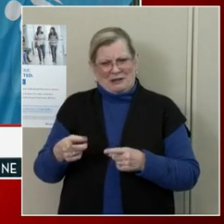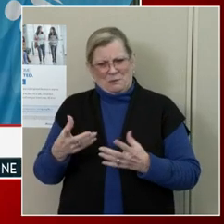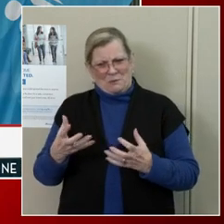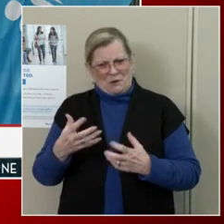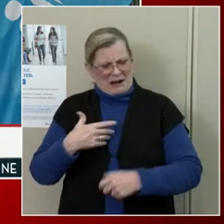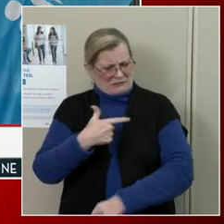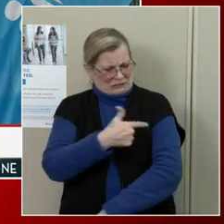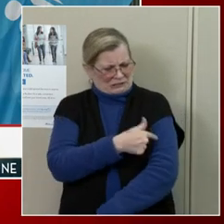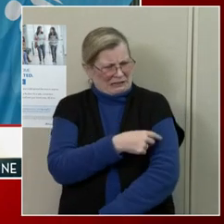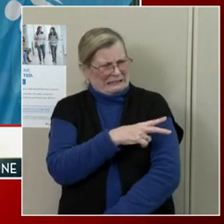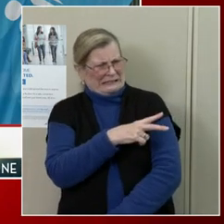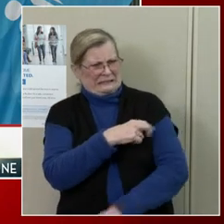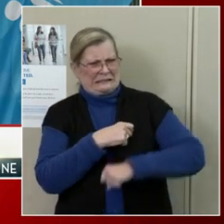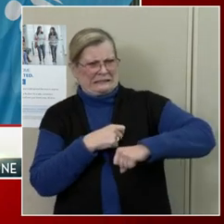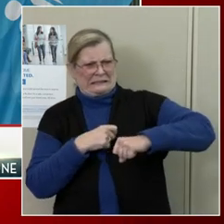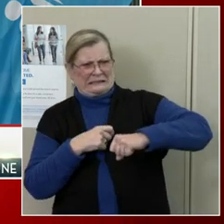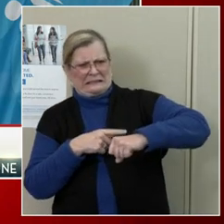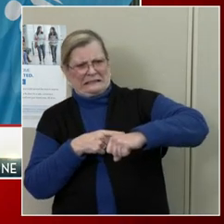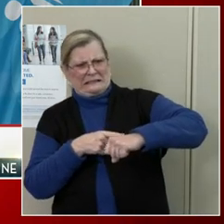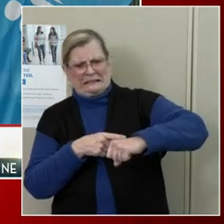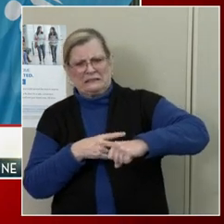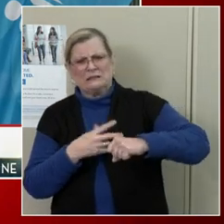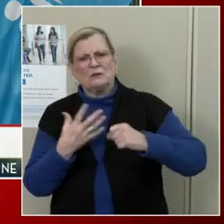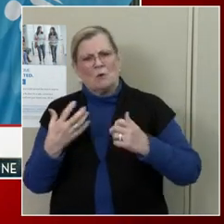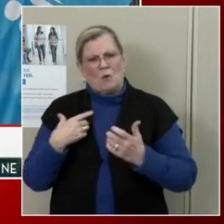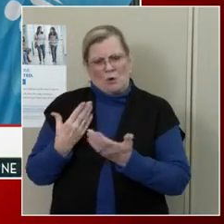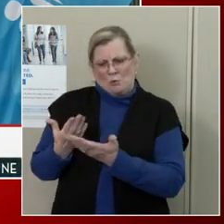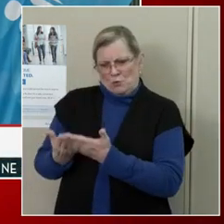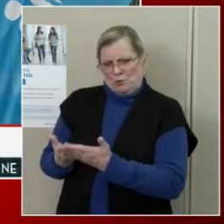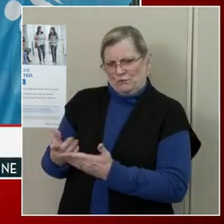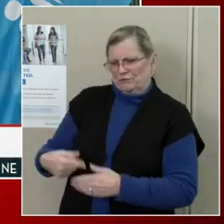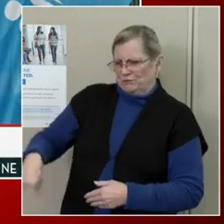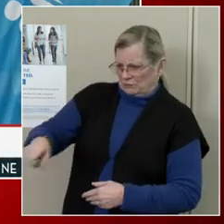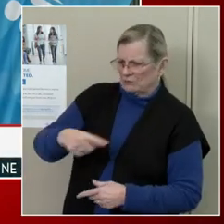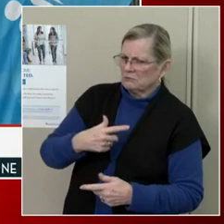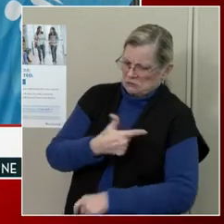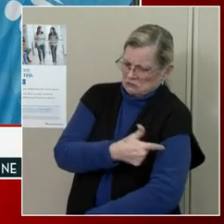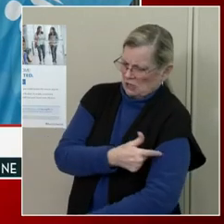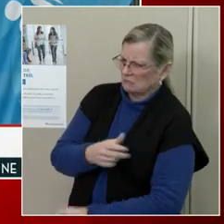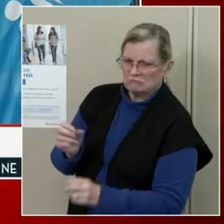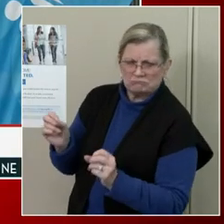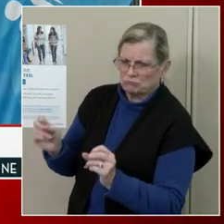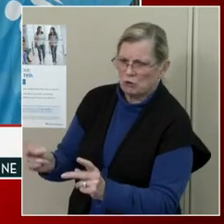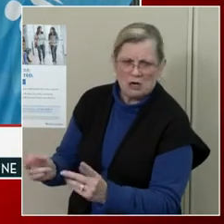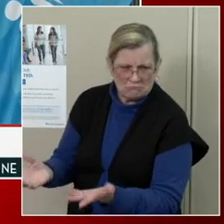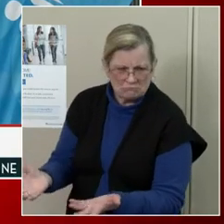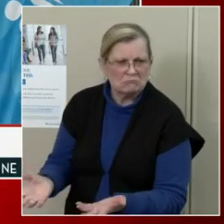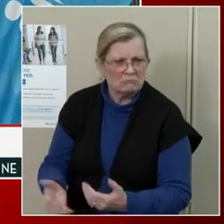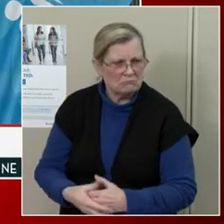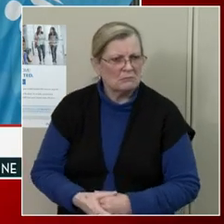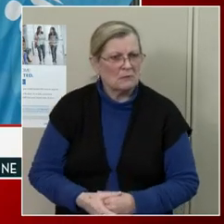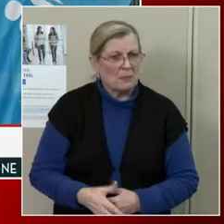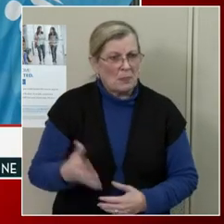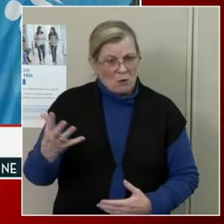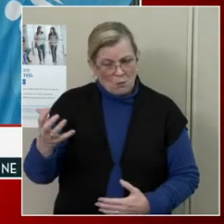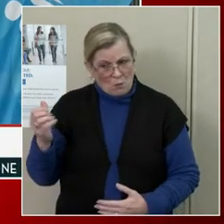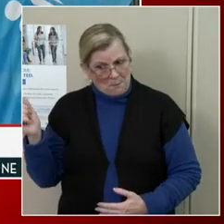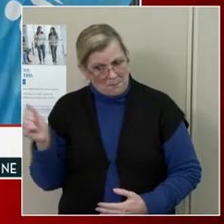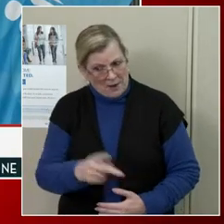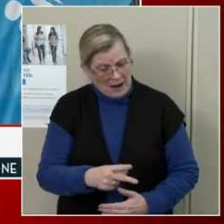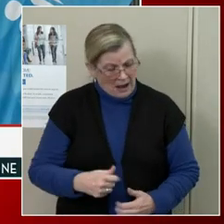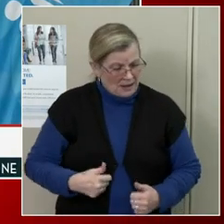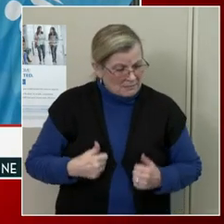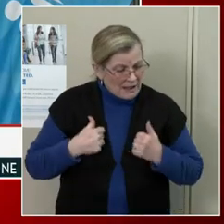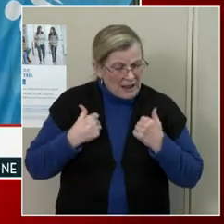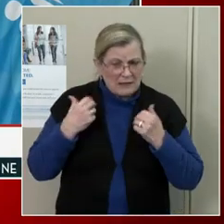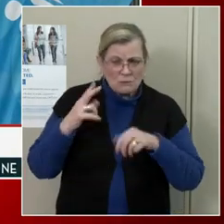so that we can return to the things that we all love to do. We can't do it right now, but eventually we